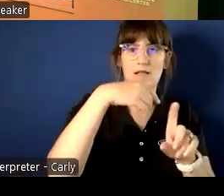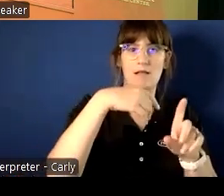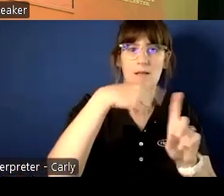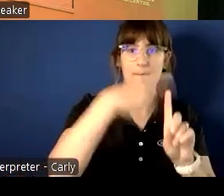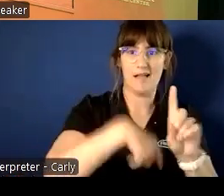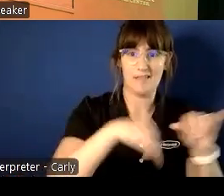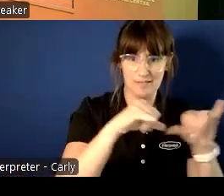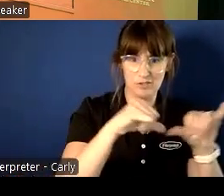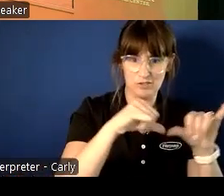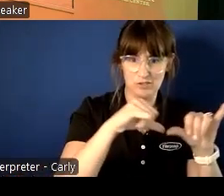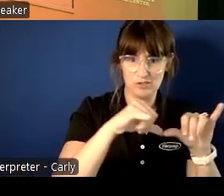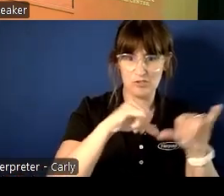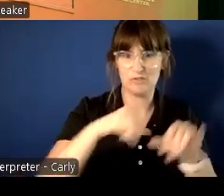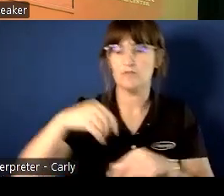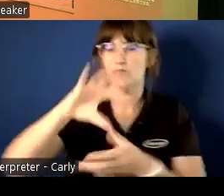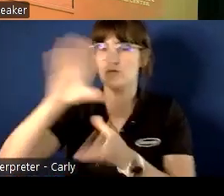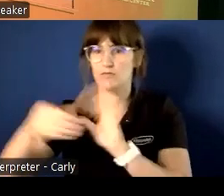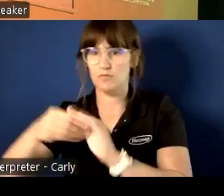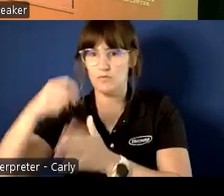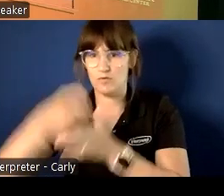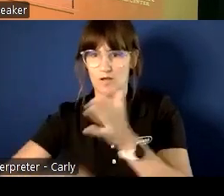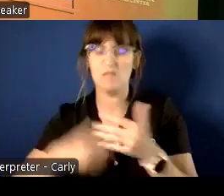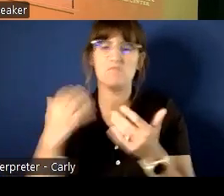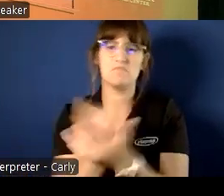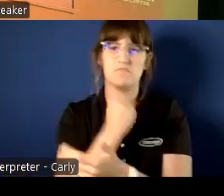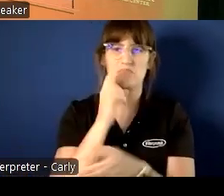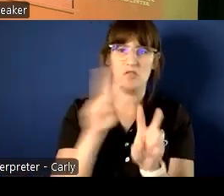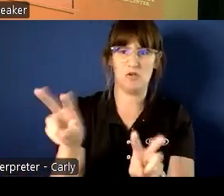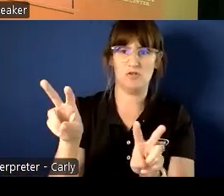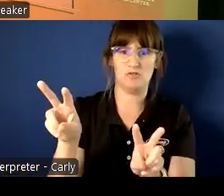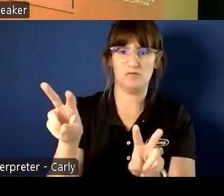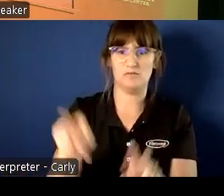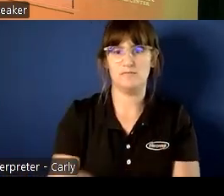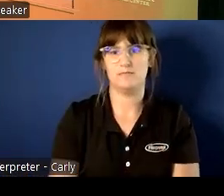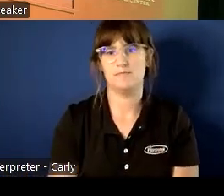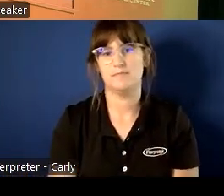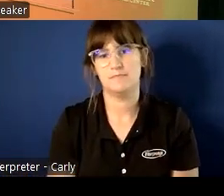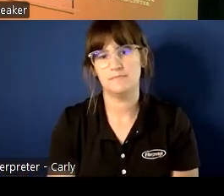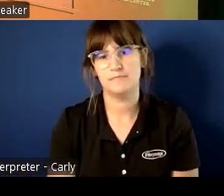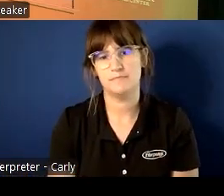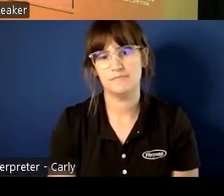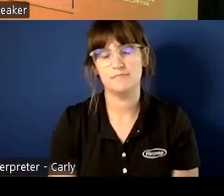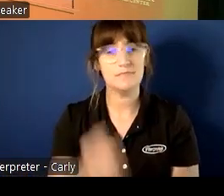and do a scatter plot. And how does it look? So that's step one. So